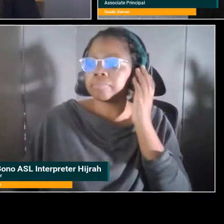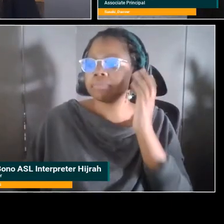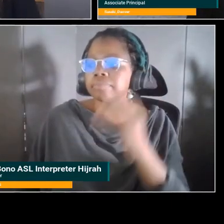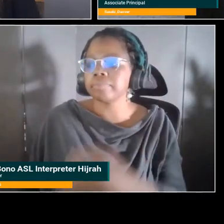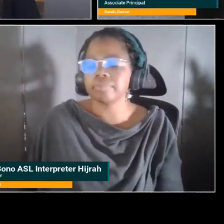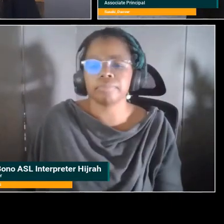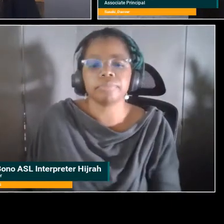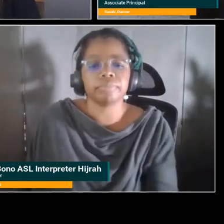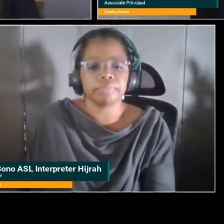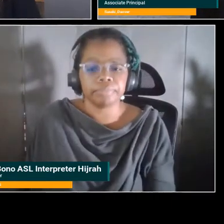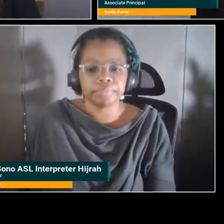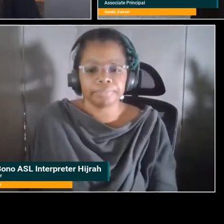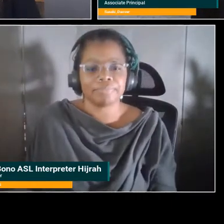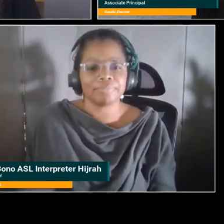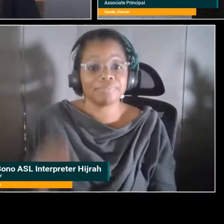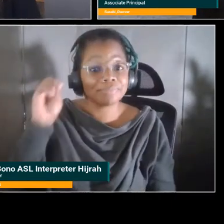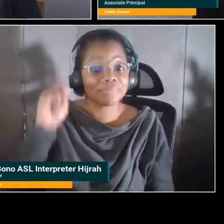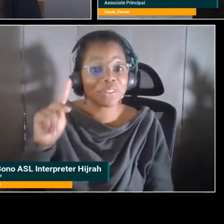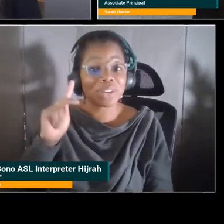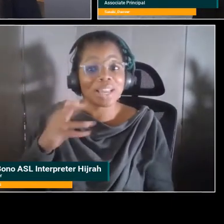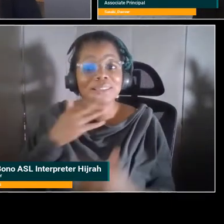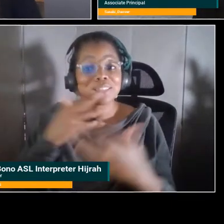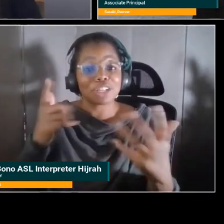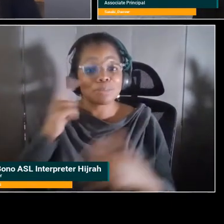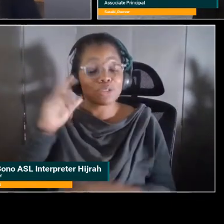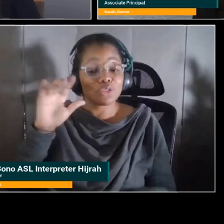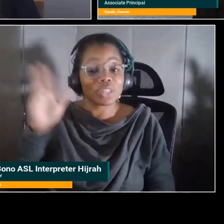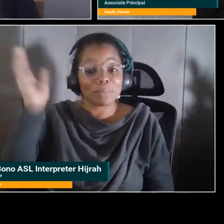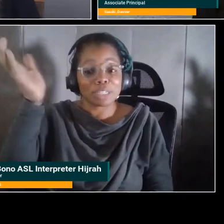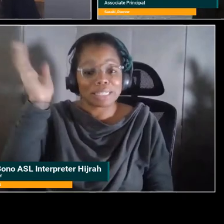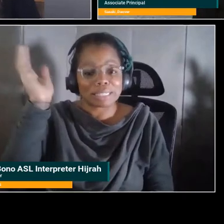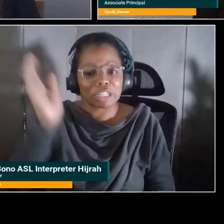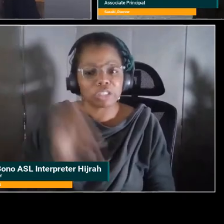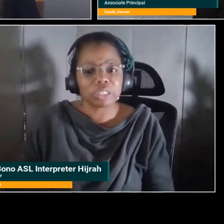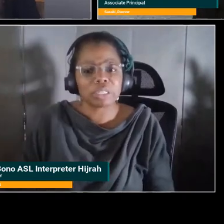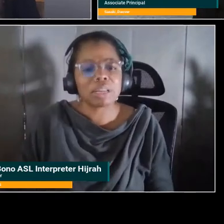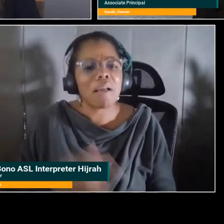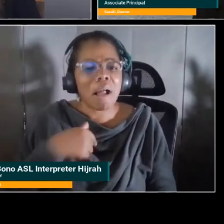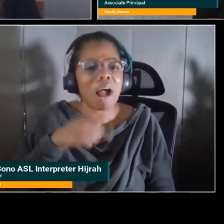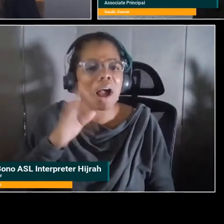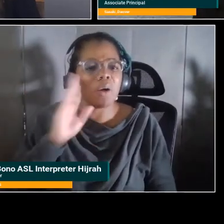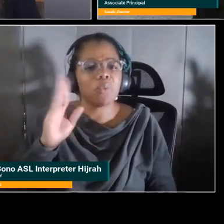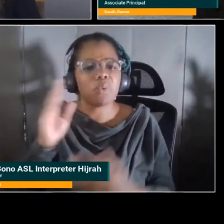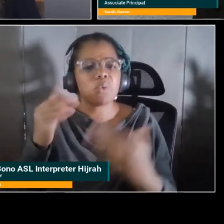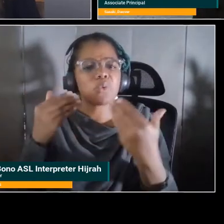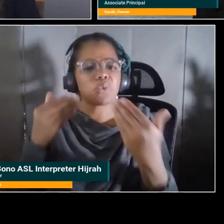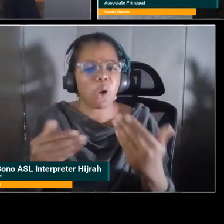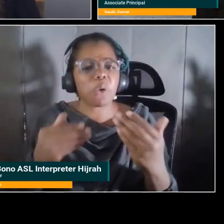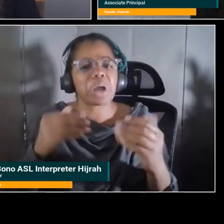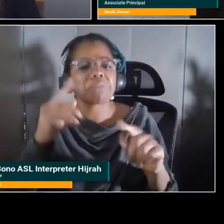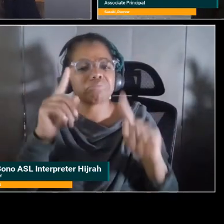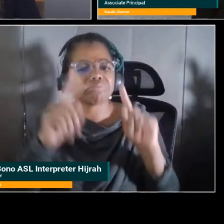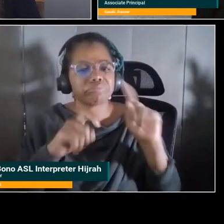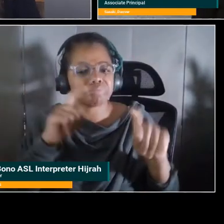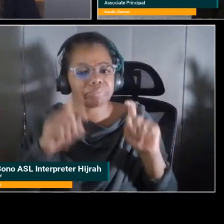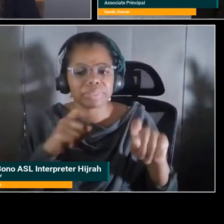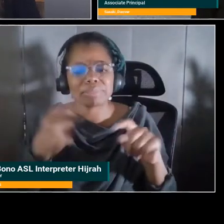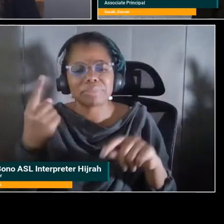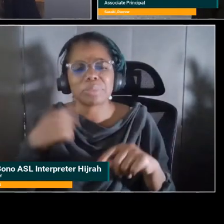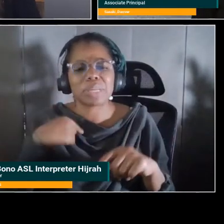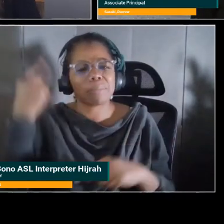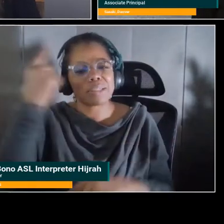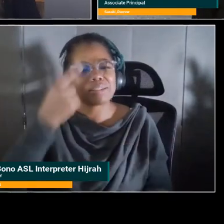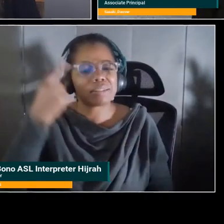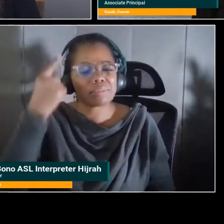All right. Thank you so much for the presentations. I'll go ahead and ask a question that's been on my mind